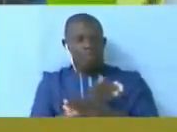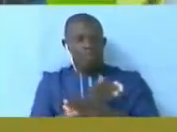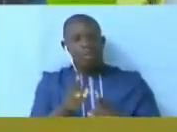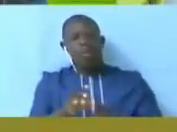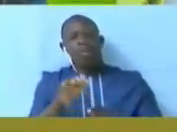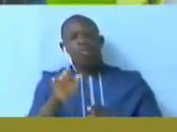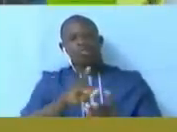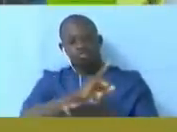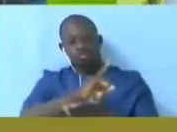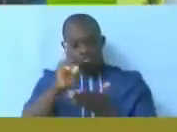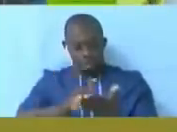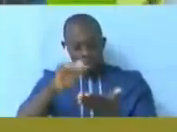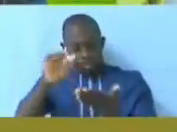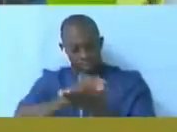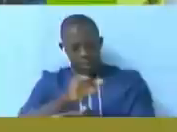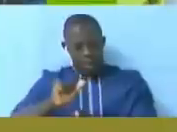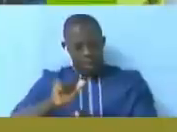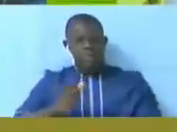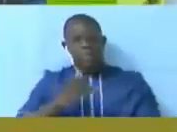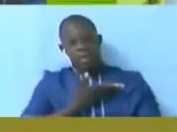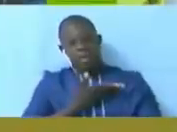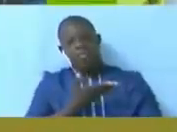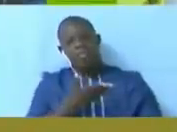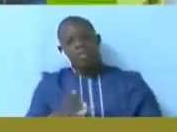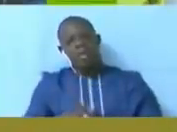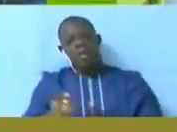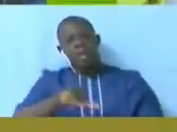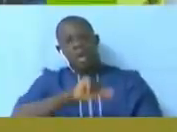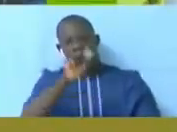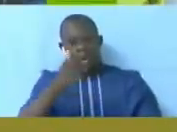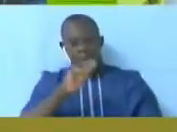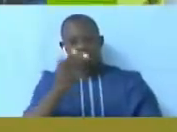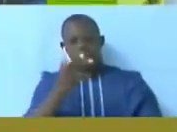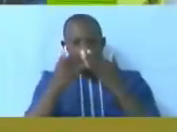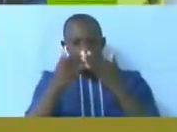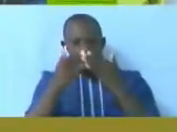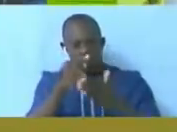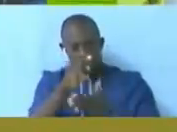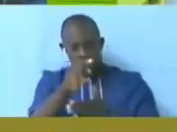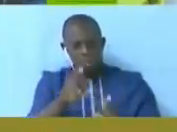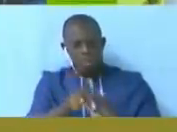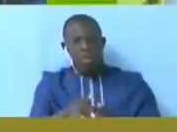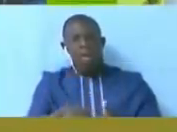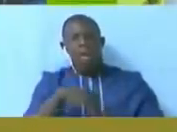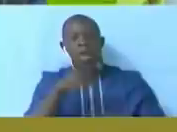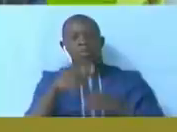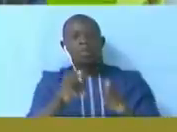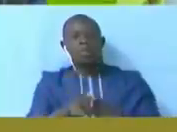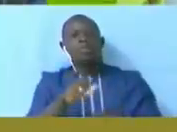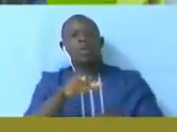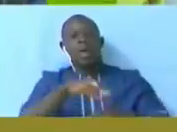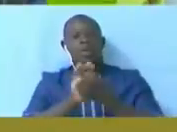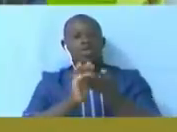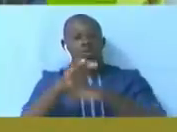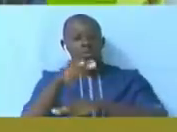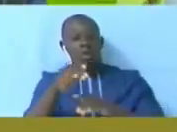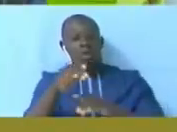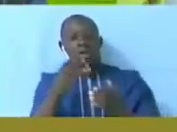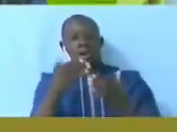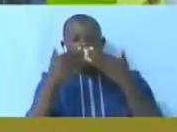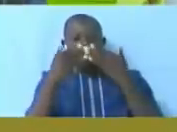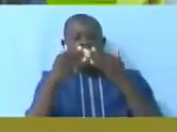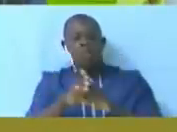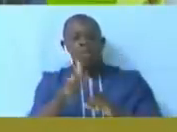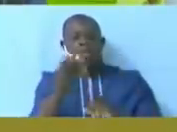Ya be safela belandir. And I will tell you, and umba foleko, in the handing over notes of one attorney general after the order,